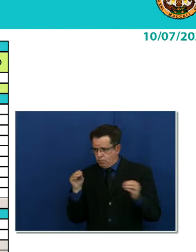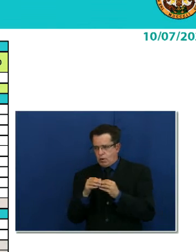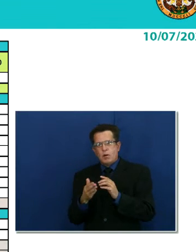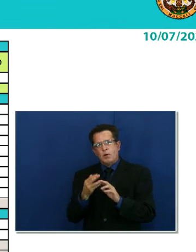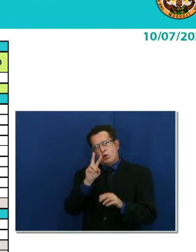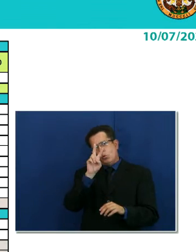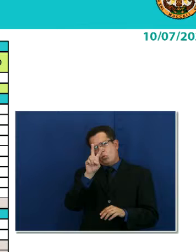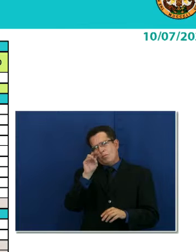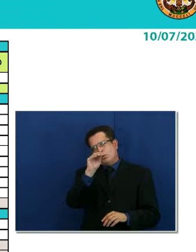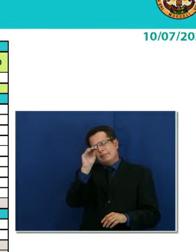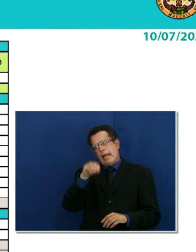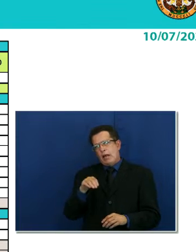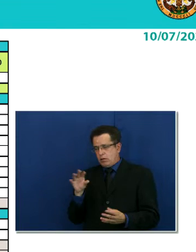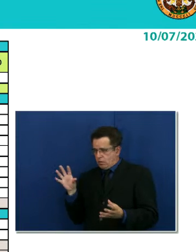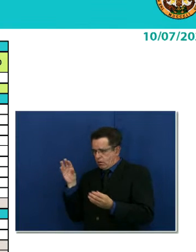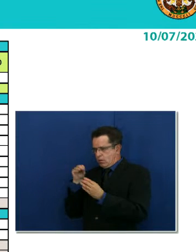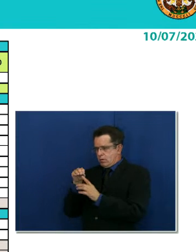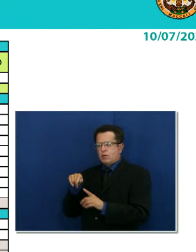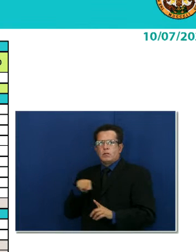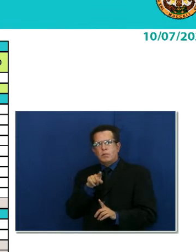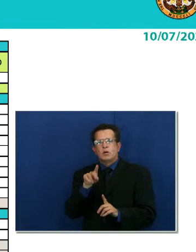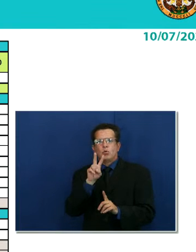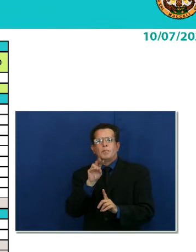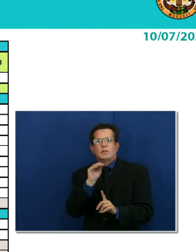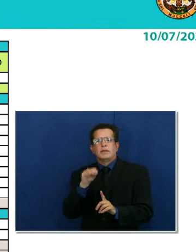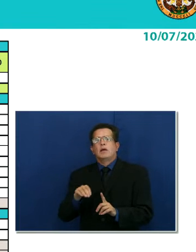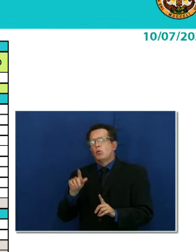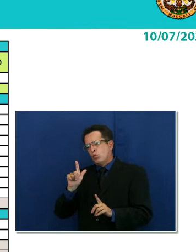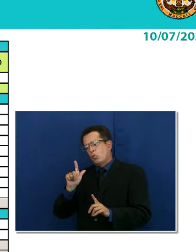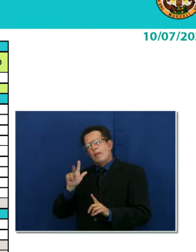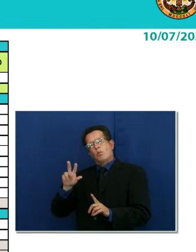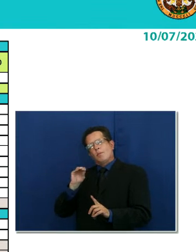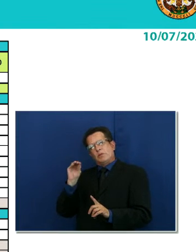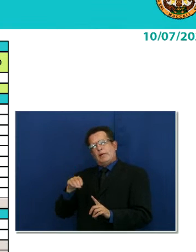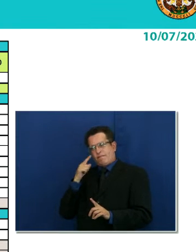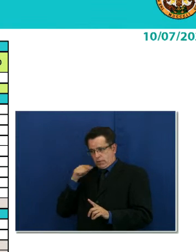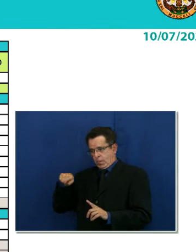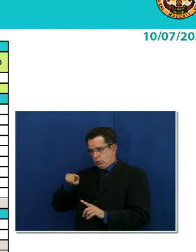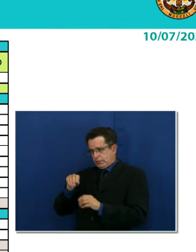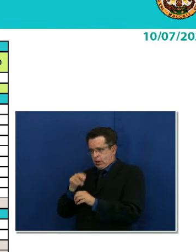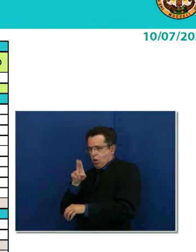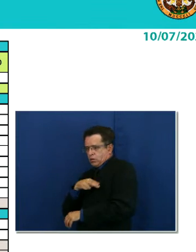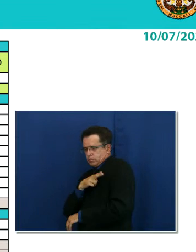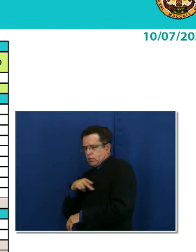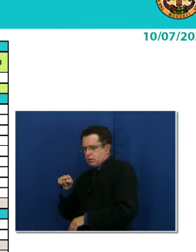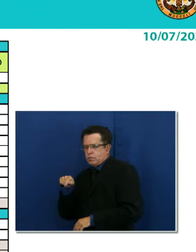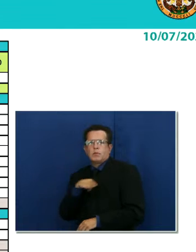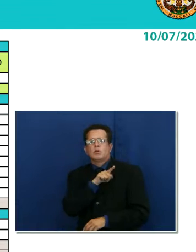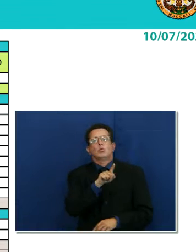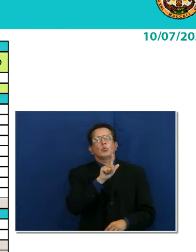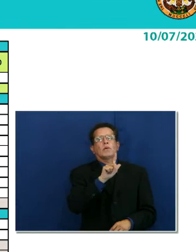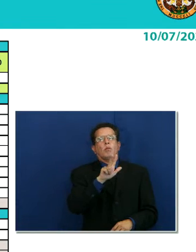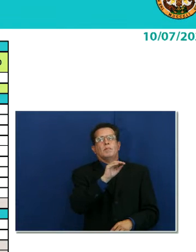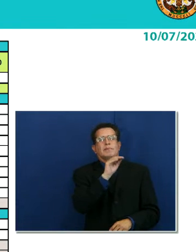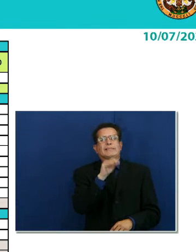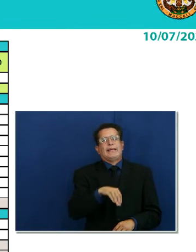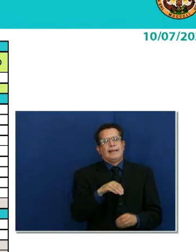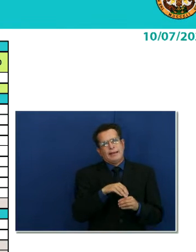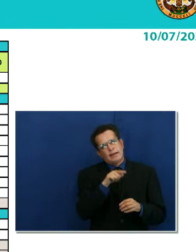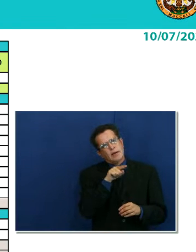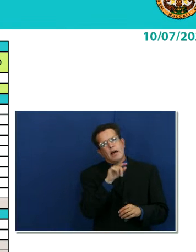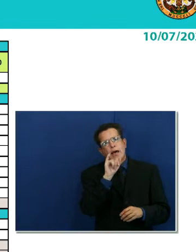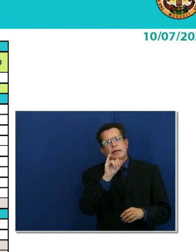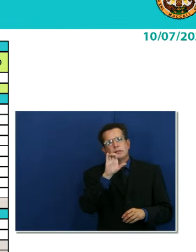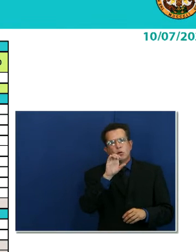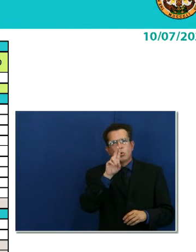the overall number of cases and 23% of the total number of those hospitalized. The total number of cases